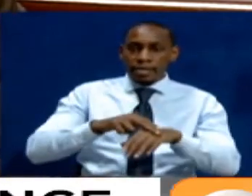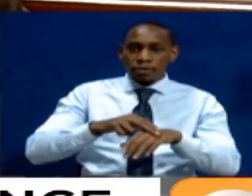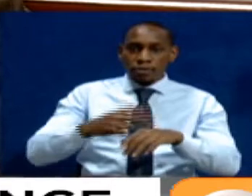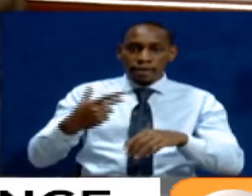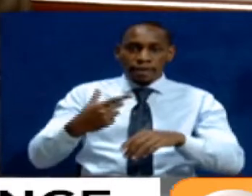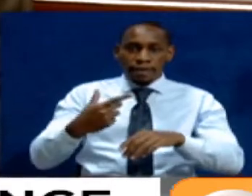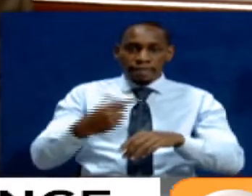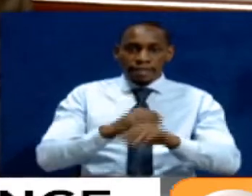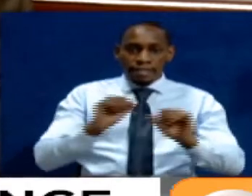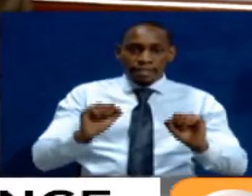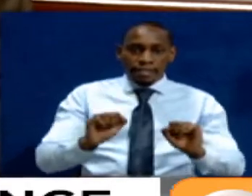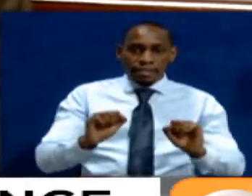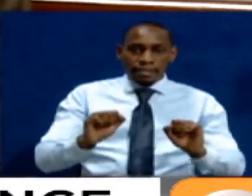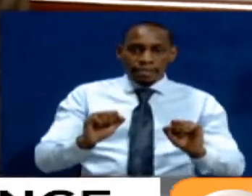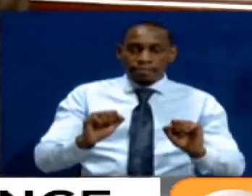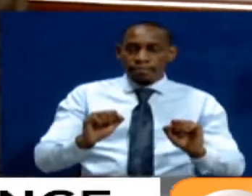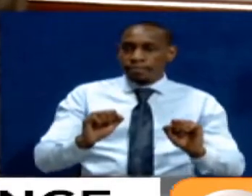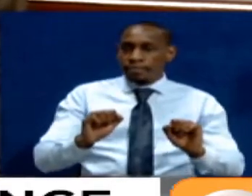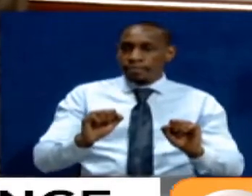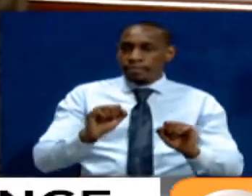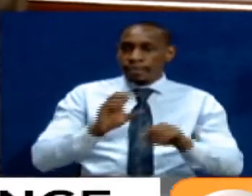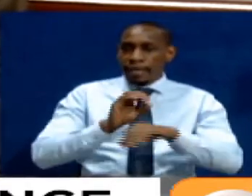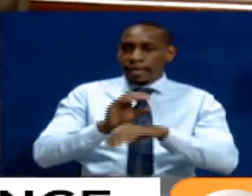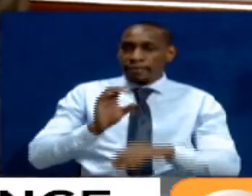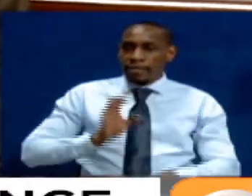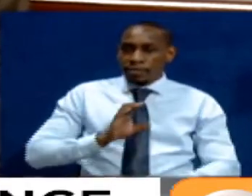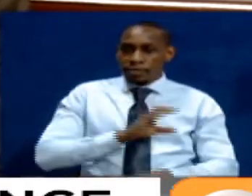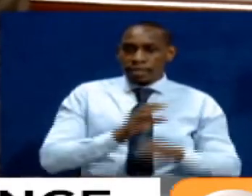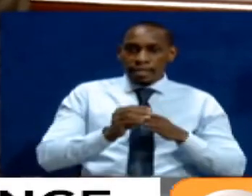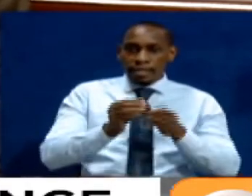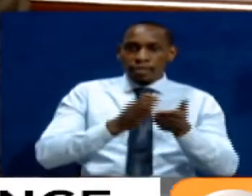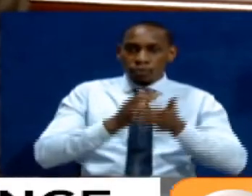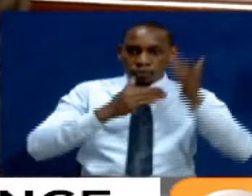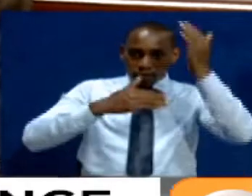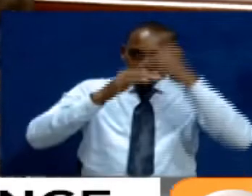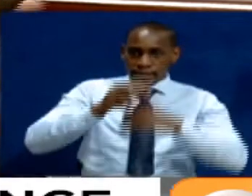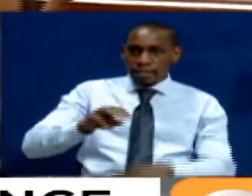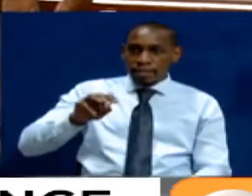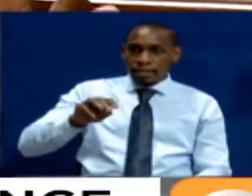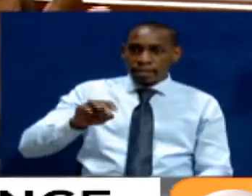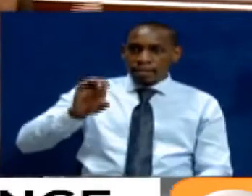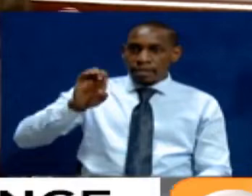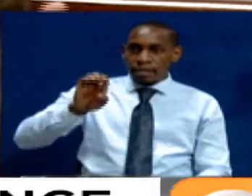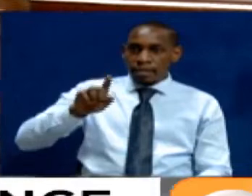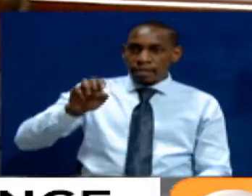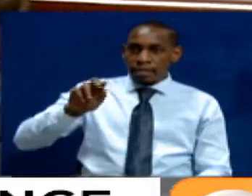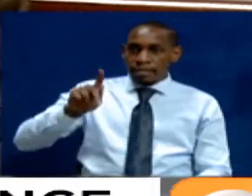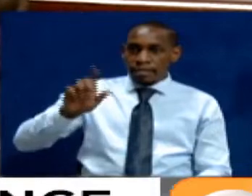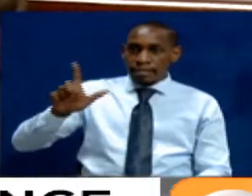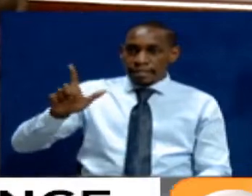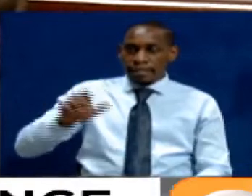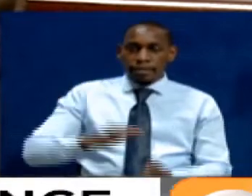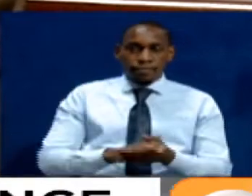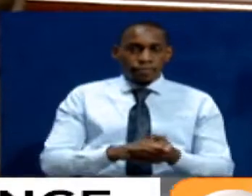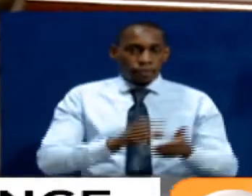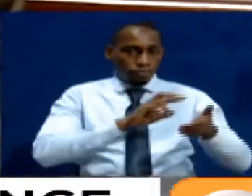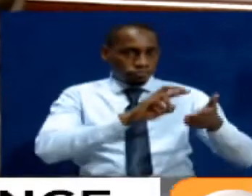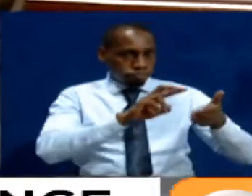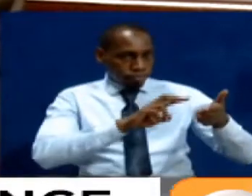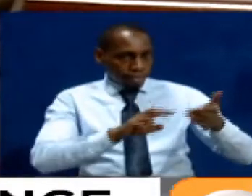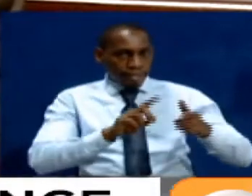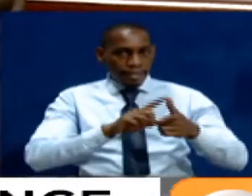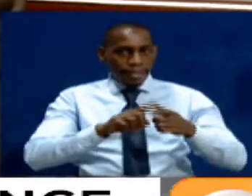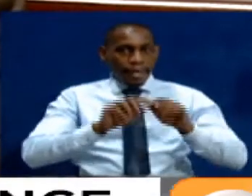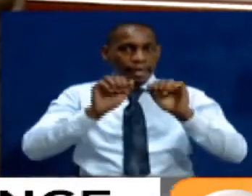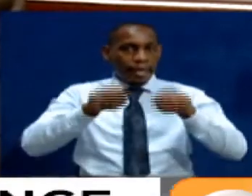Vaccine Safety Advisory Committee, headed by Professor JKLIVE, and they look into this, and then